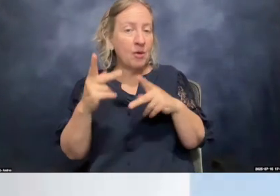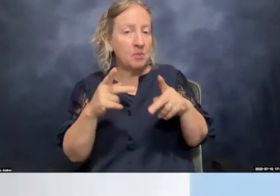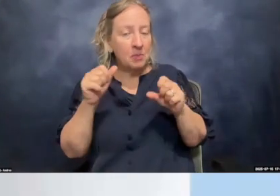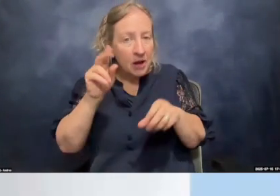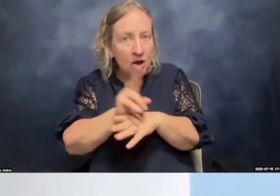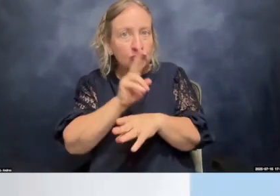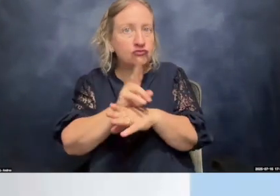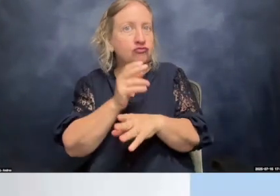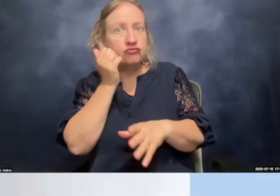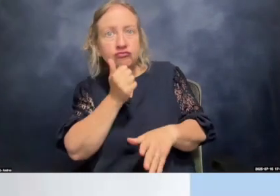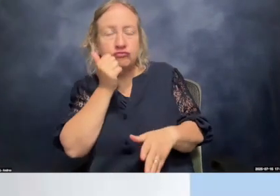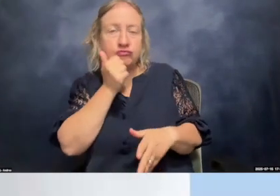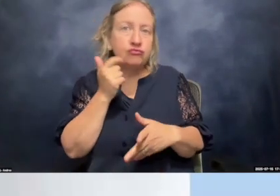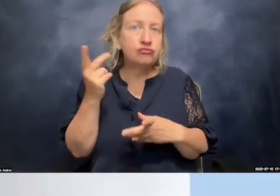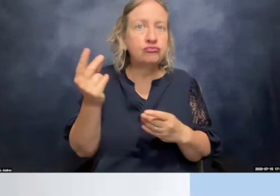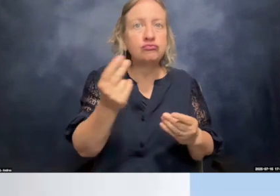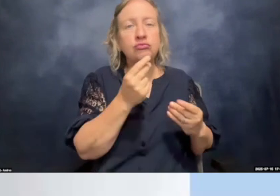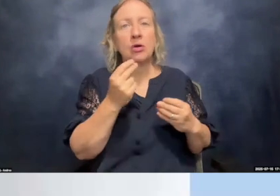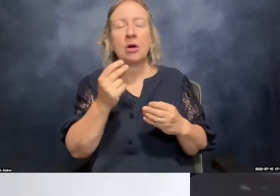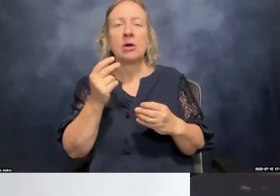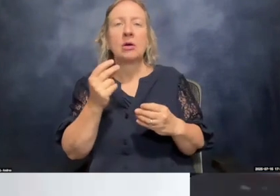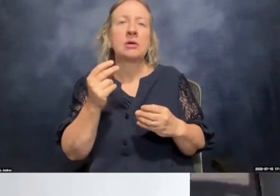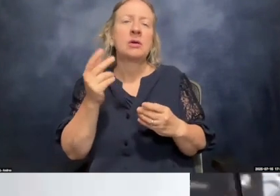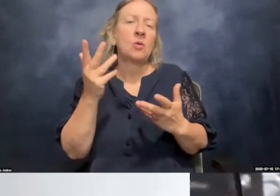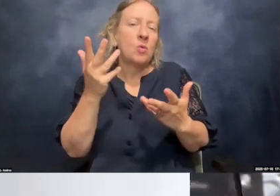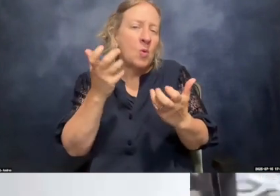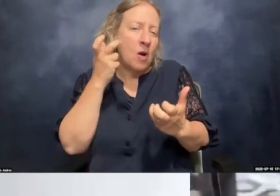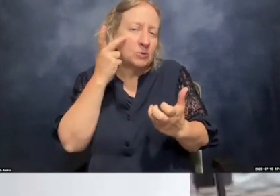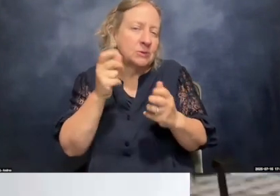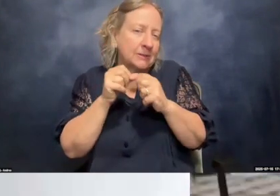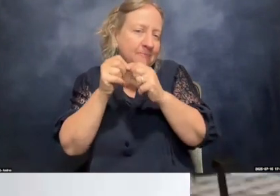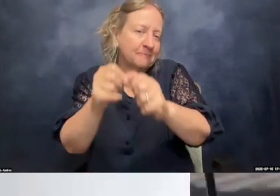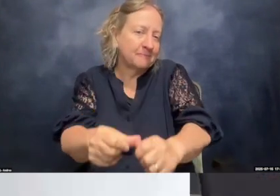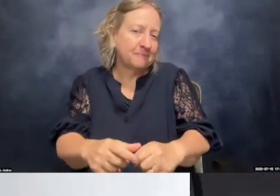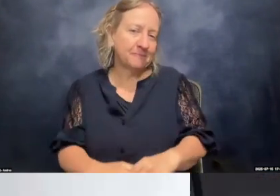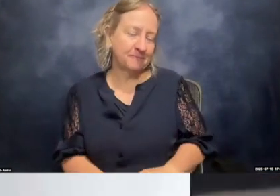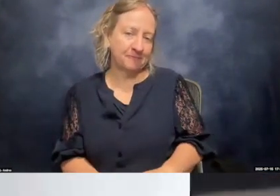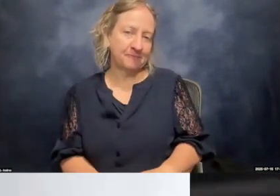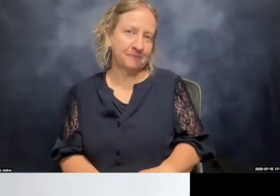everyday routines and those kinds of things would really be how we would like to see it.